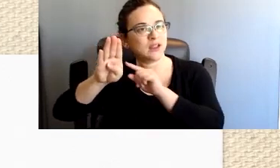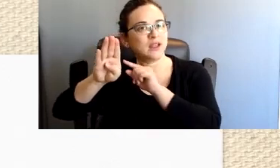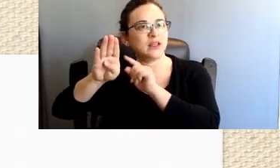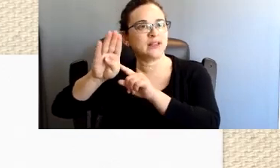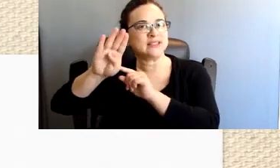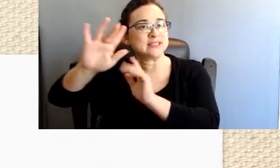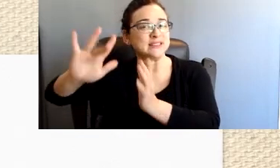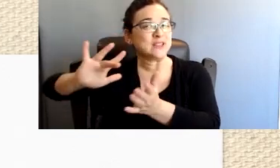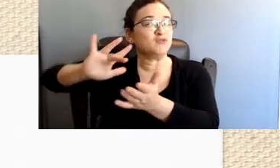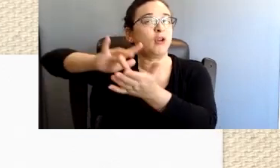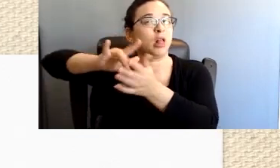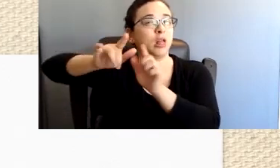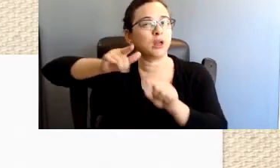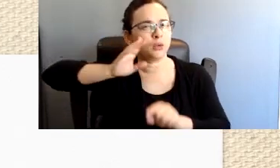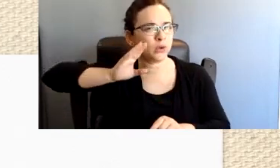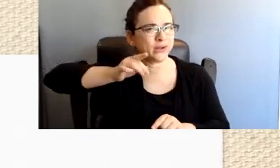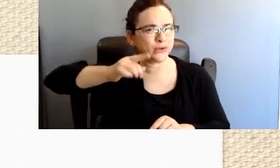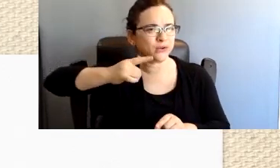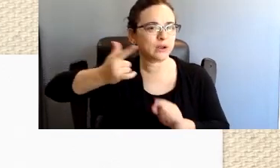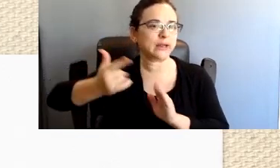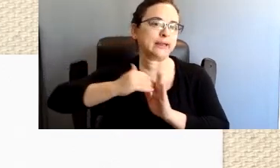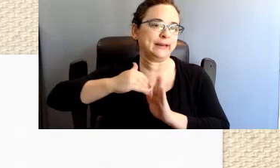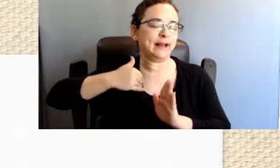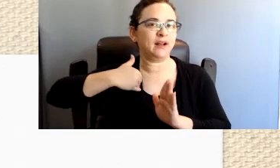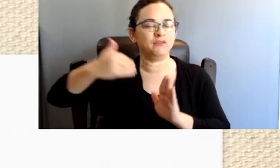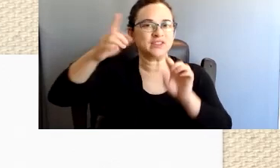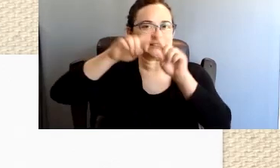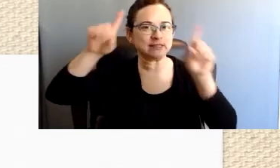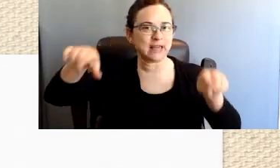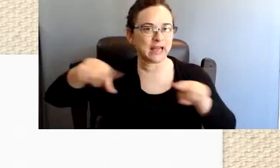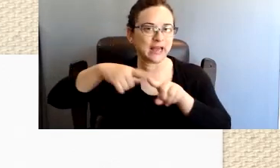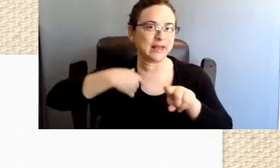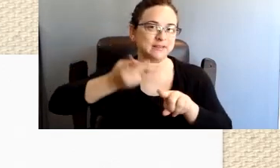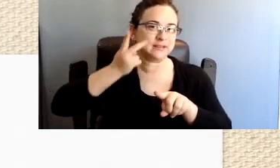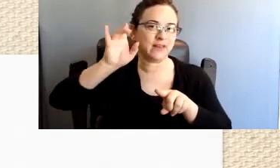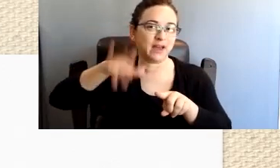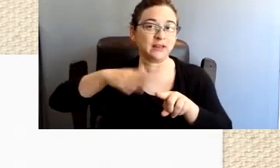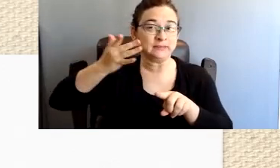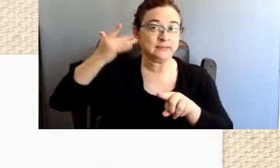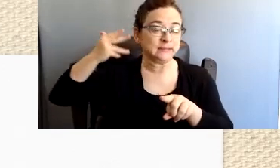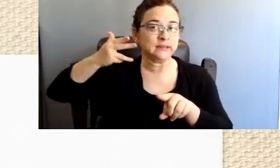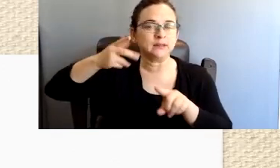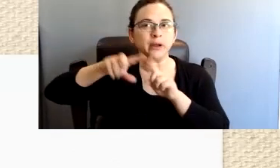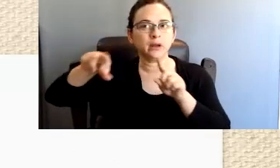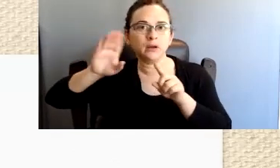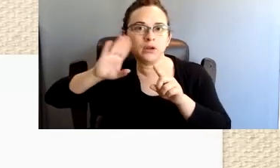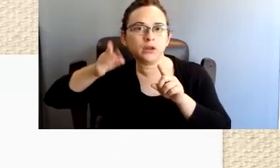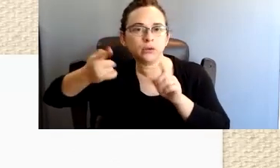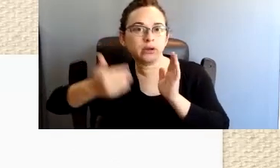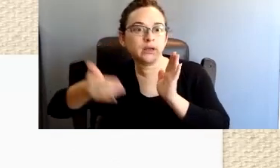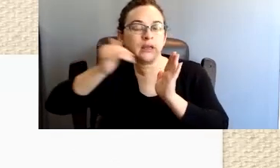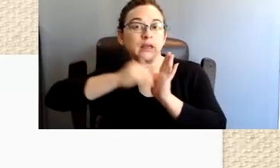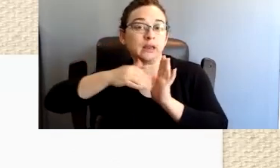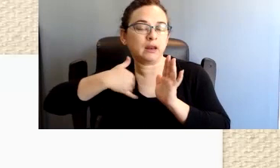Will you have a sign out again? I've seen it like a few semesters back, but will you have one again out there? Because I know I